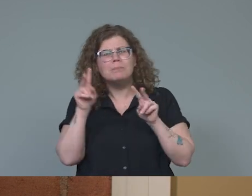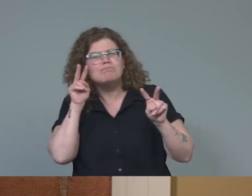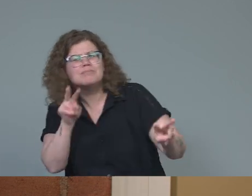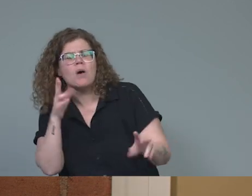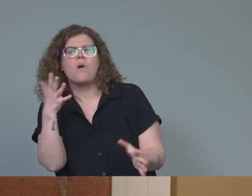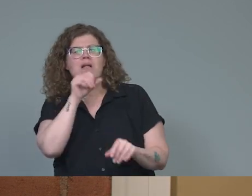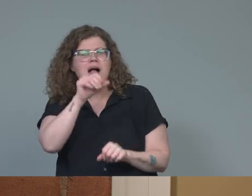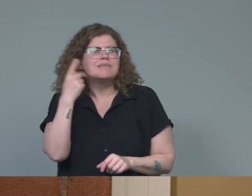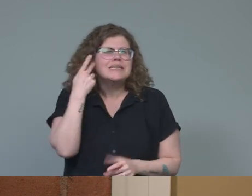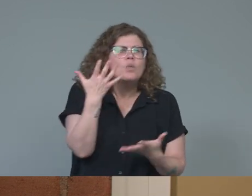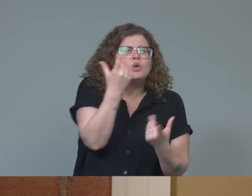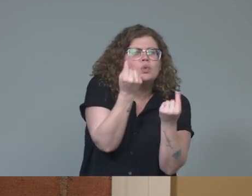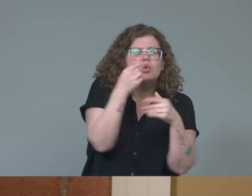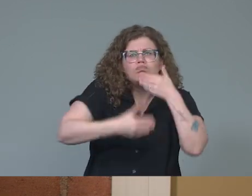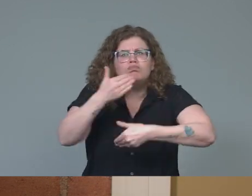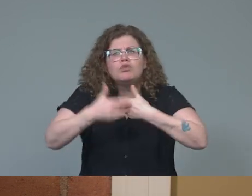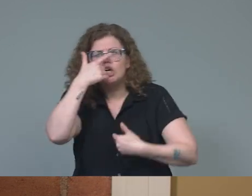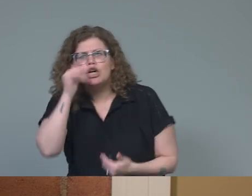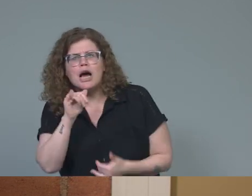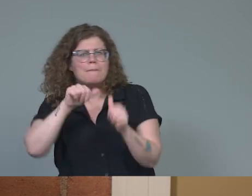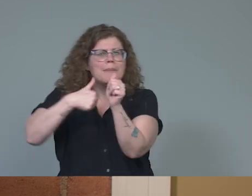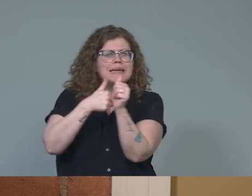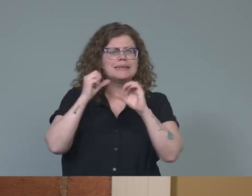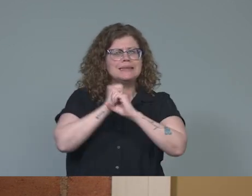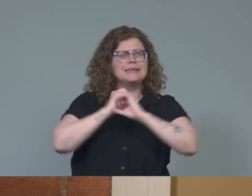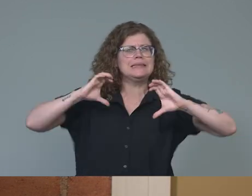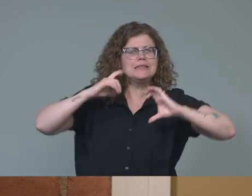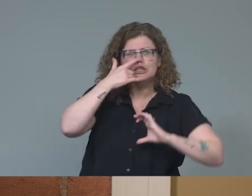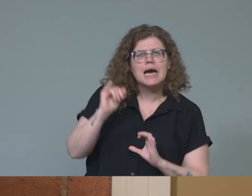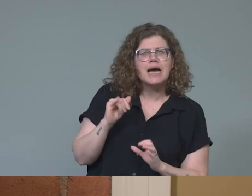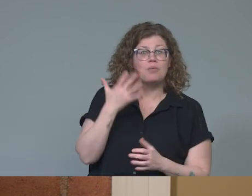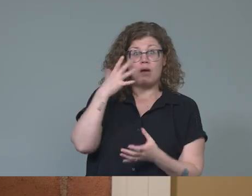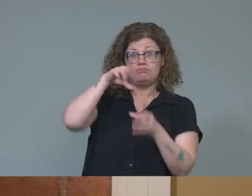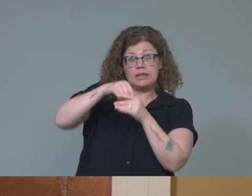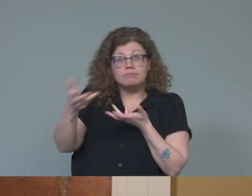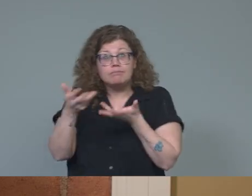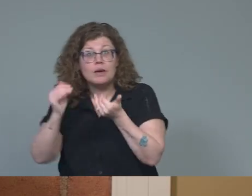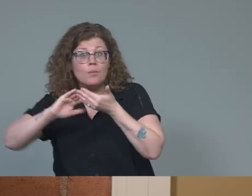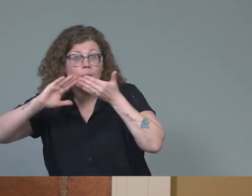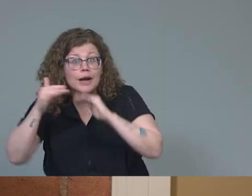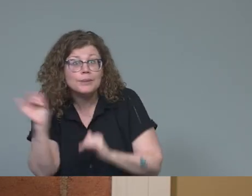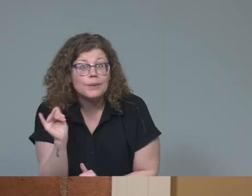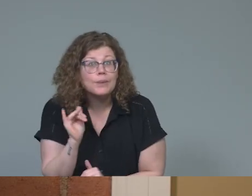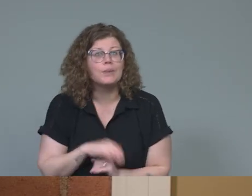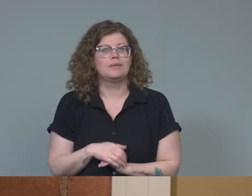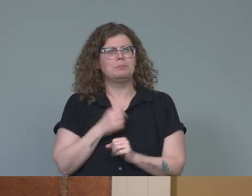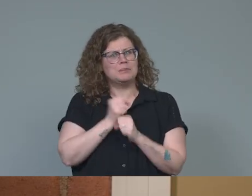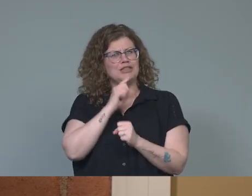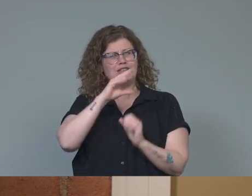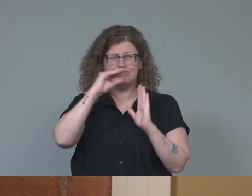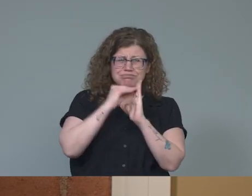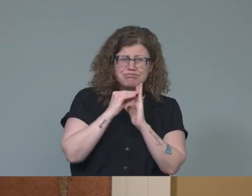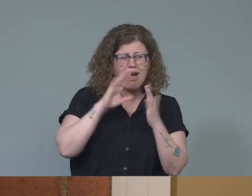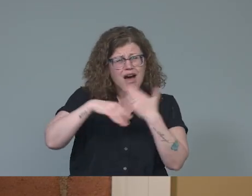you have as many photos as possible, make the photos as high quality as possible, and then really get some amazing photos of